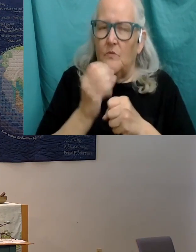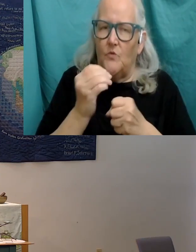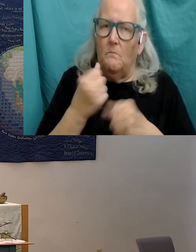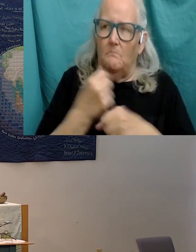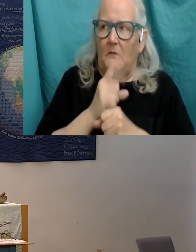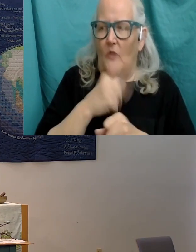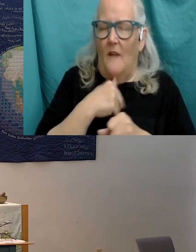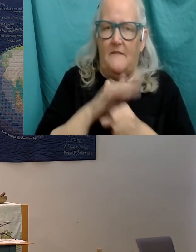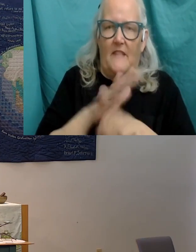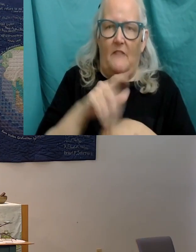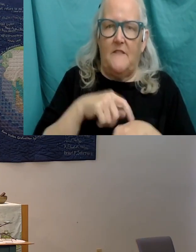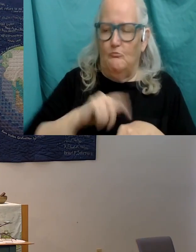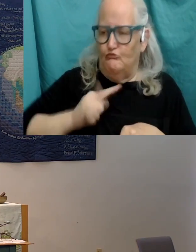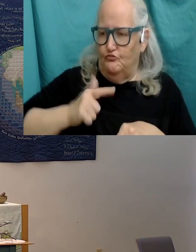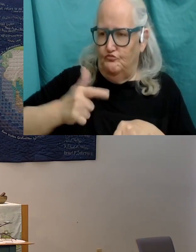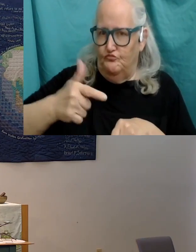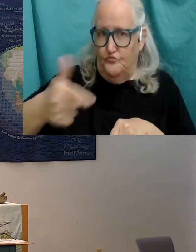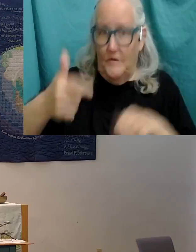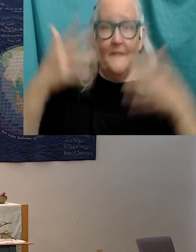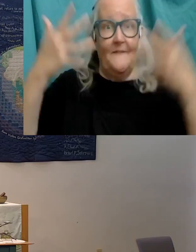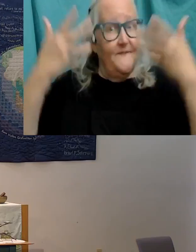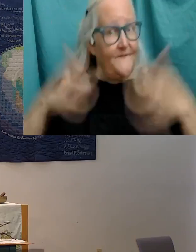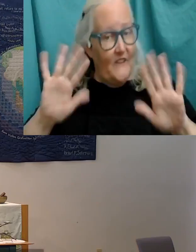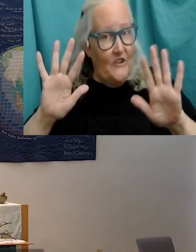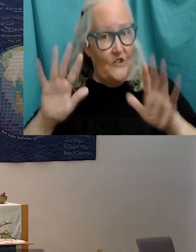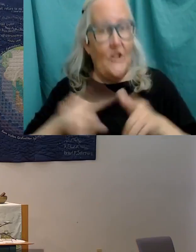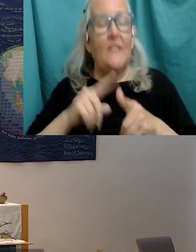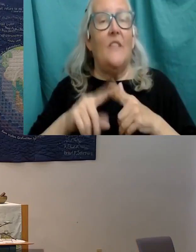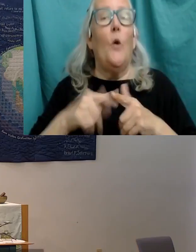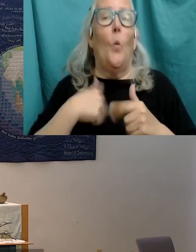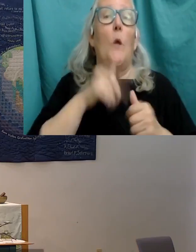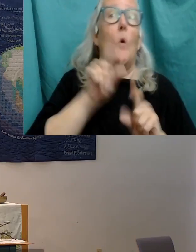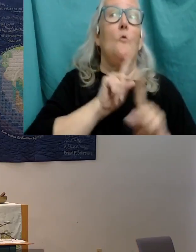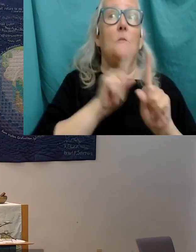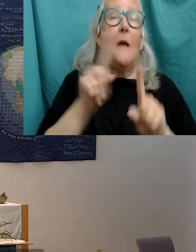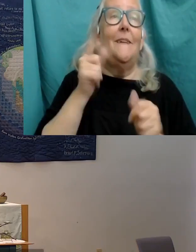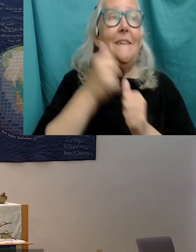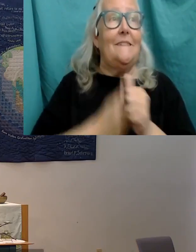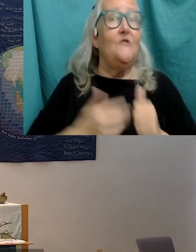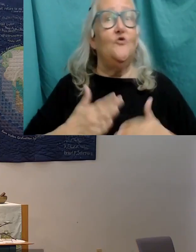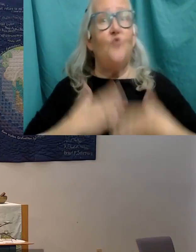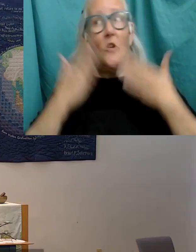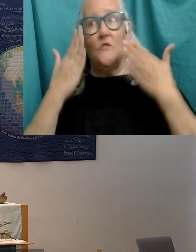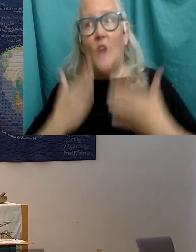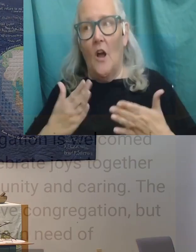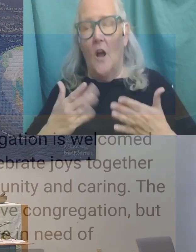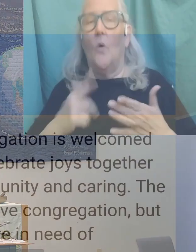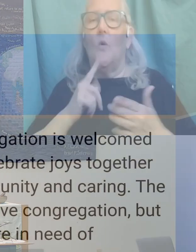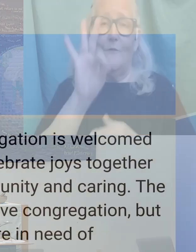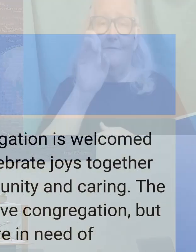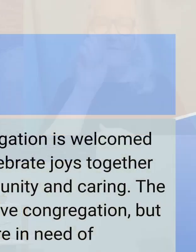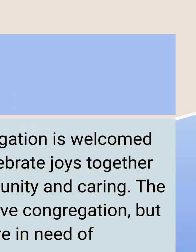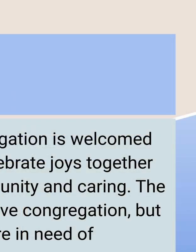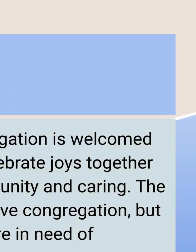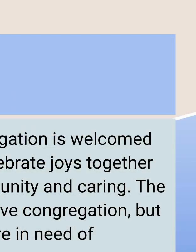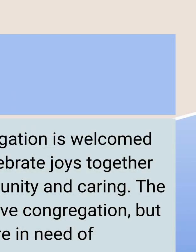everyone shares, let's say together, in every joy and sorrow, we are held in love beyond belief.